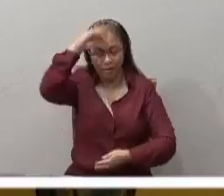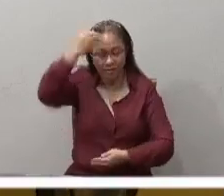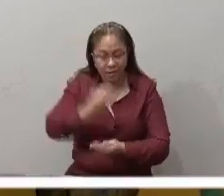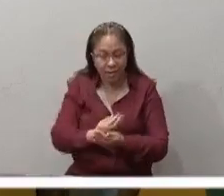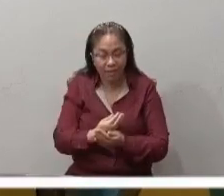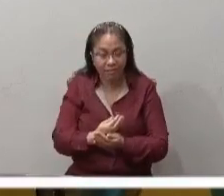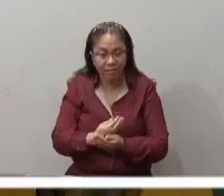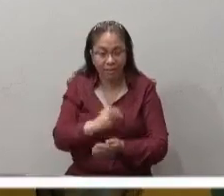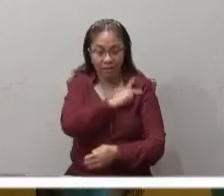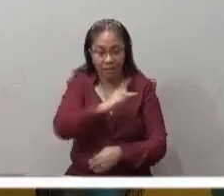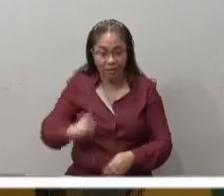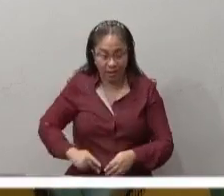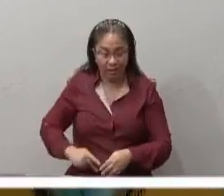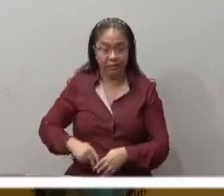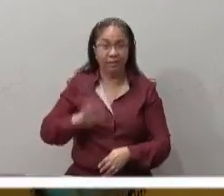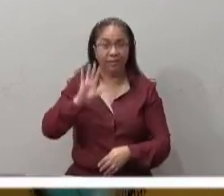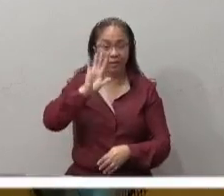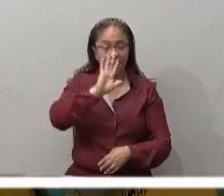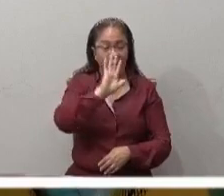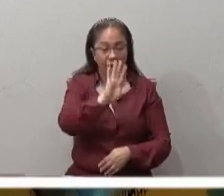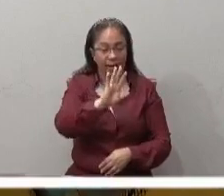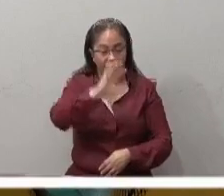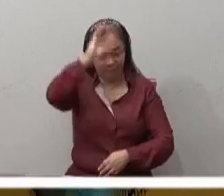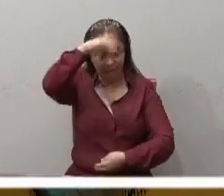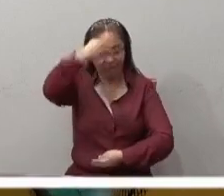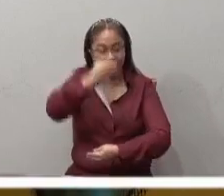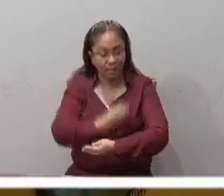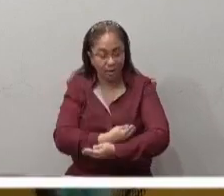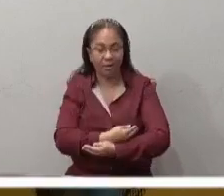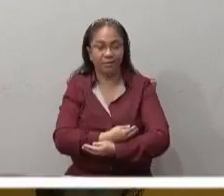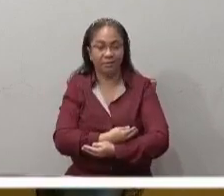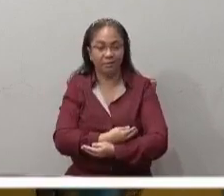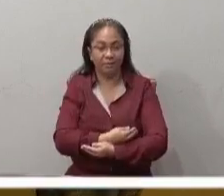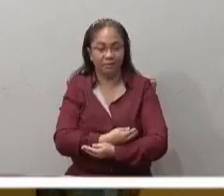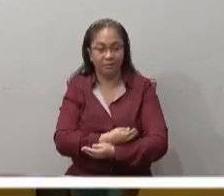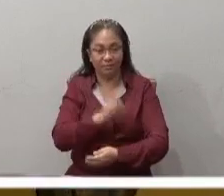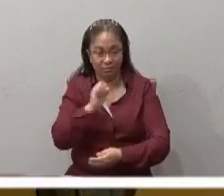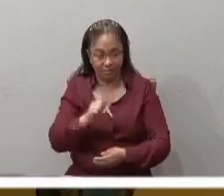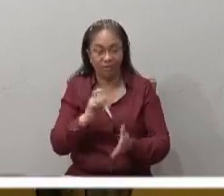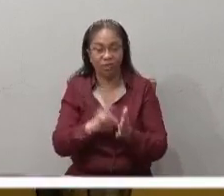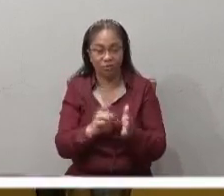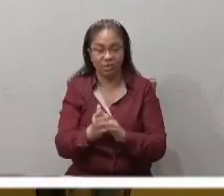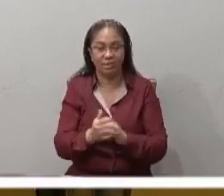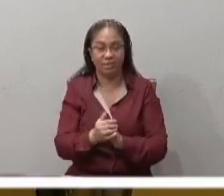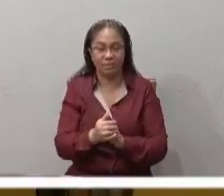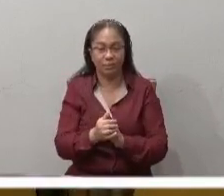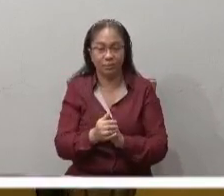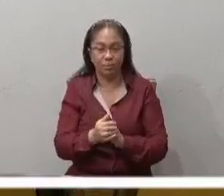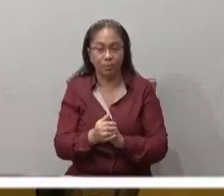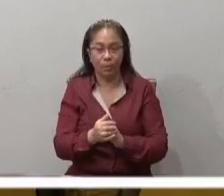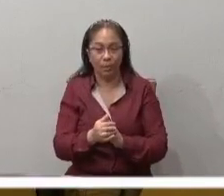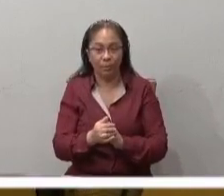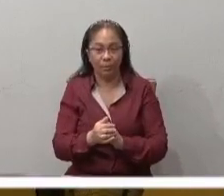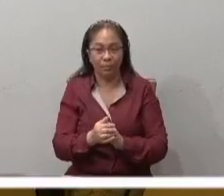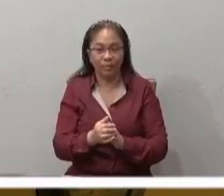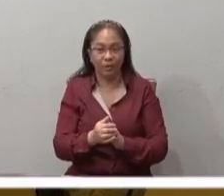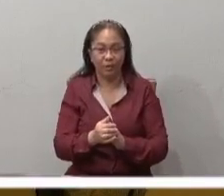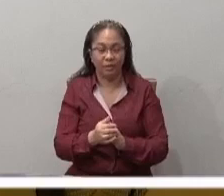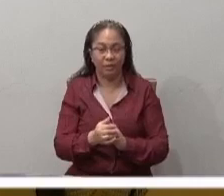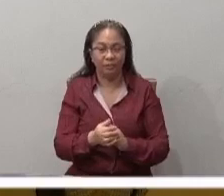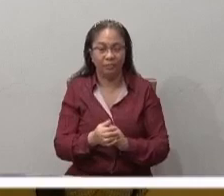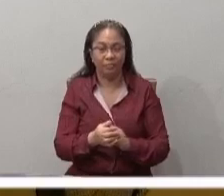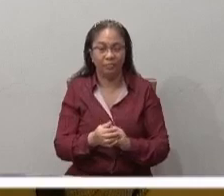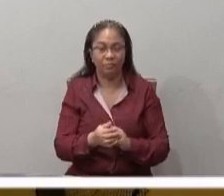of the king. And not only is he revealing himself as the son of the king, he's revealing himself as the son of the